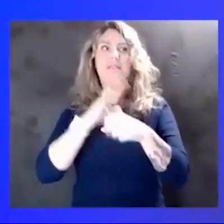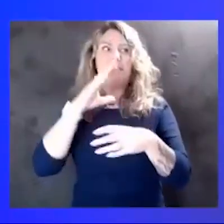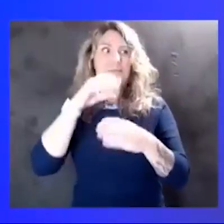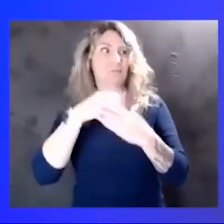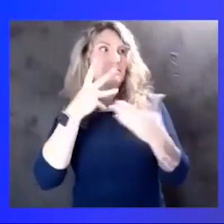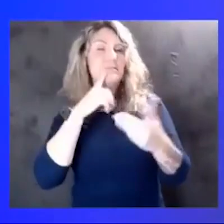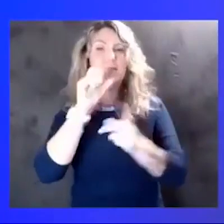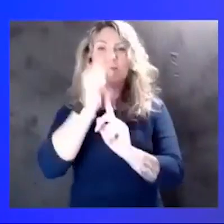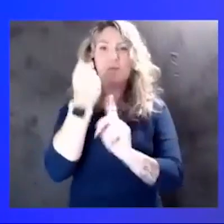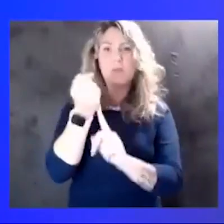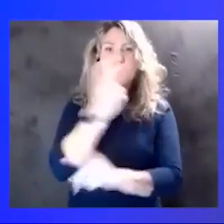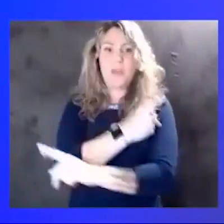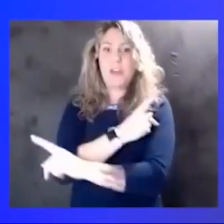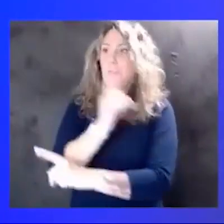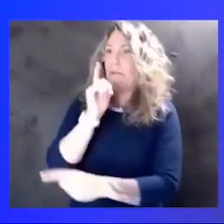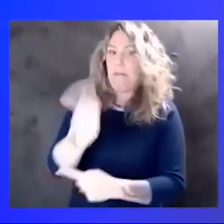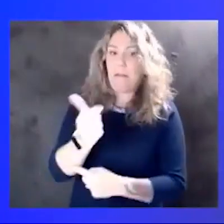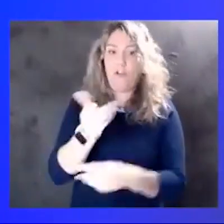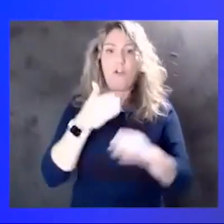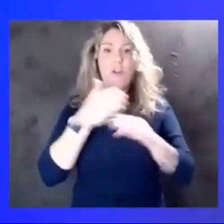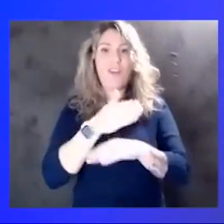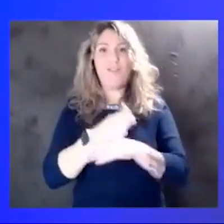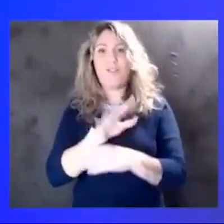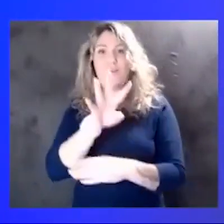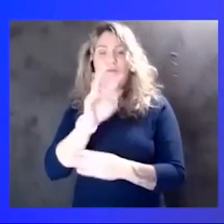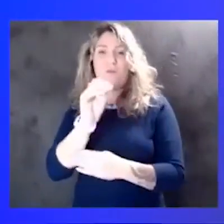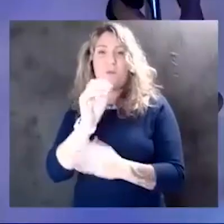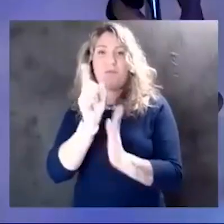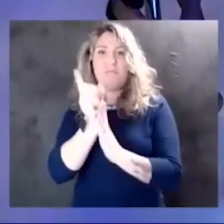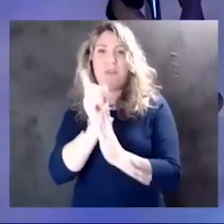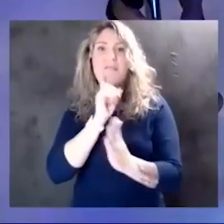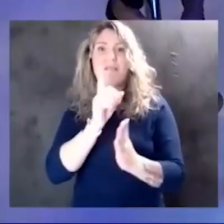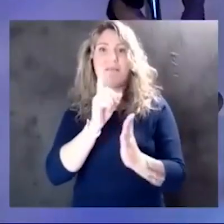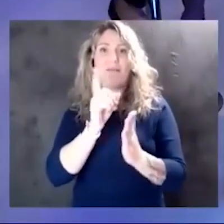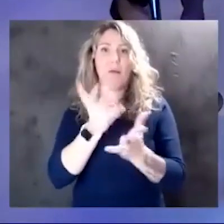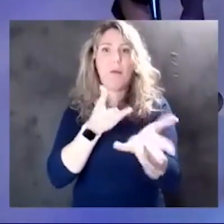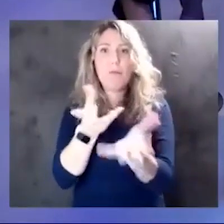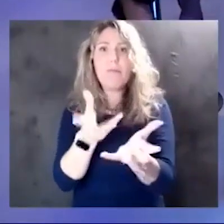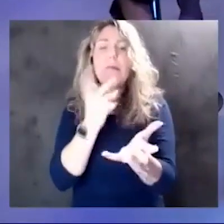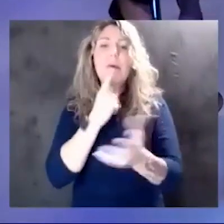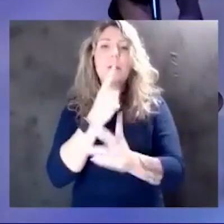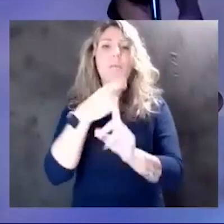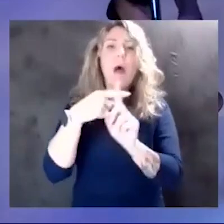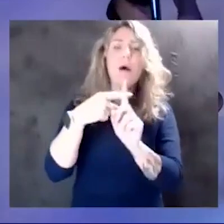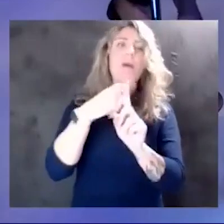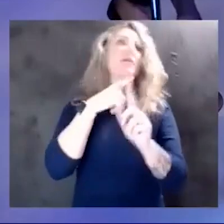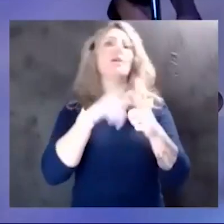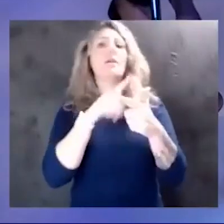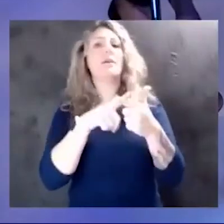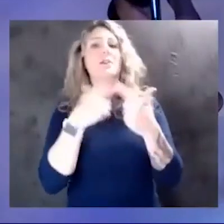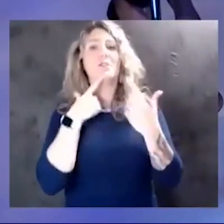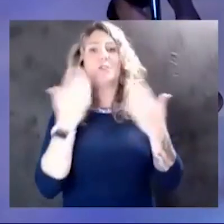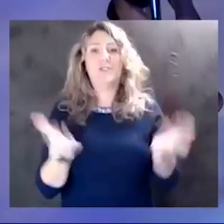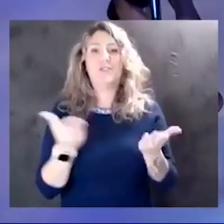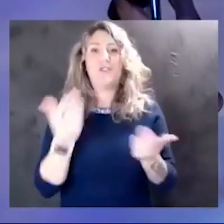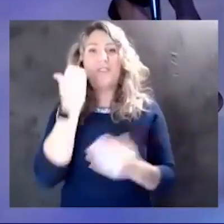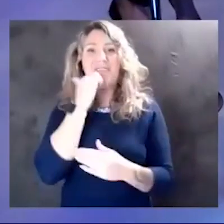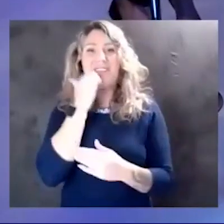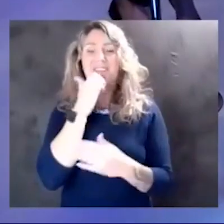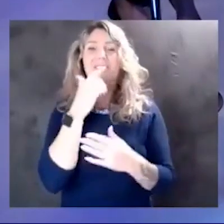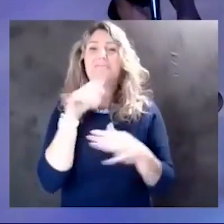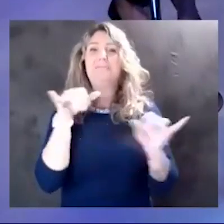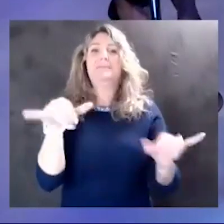told me after our 40-minute long visit that they actually were positive. And you're here every day, so you're staying very safe. Correct. So you have a young family. How did